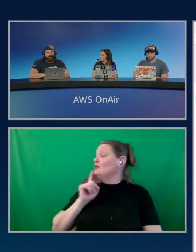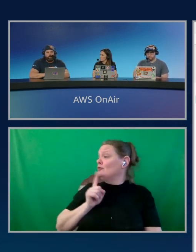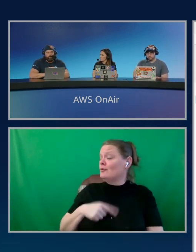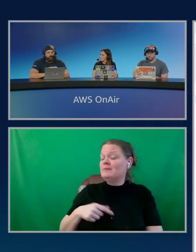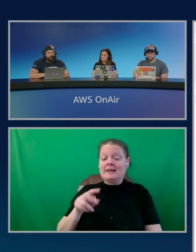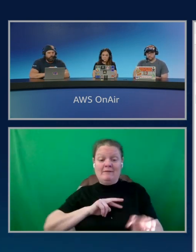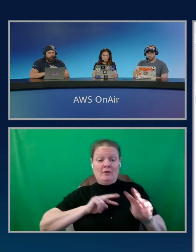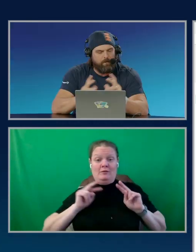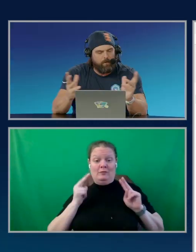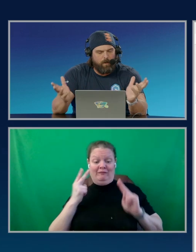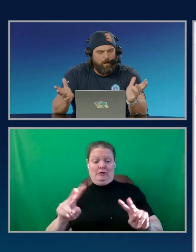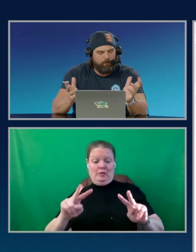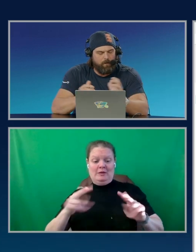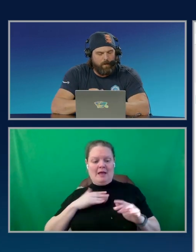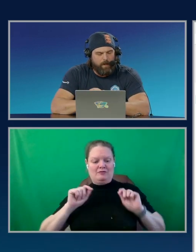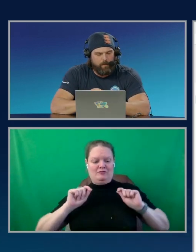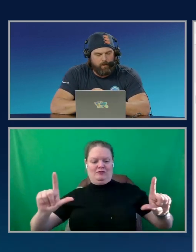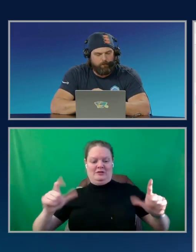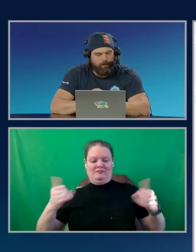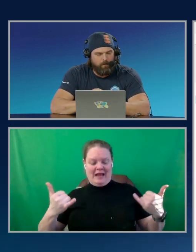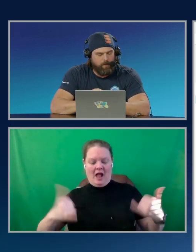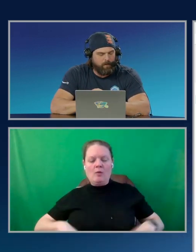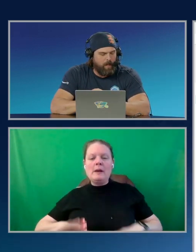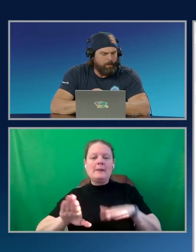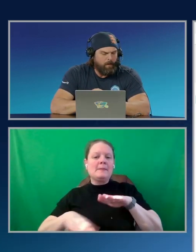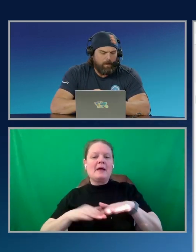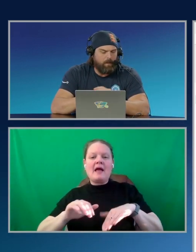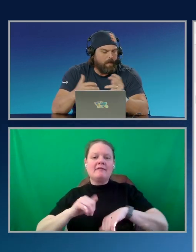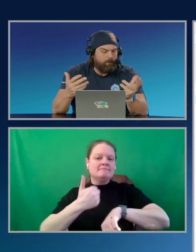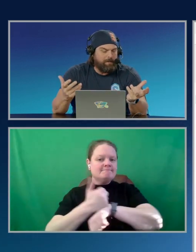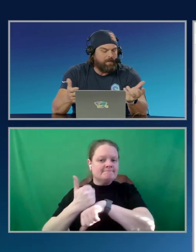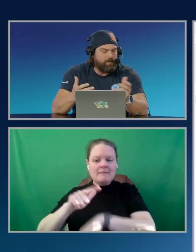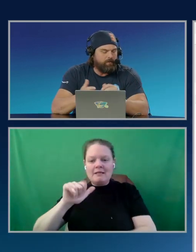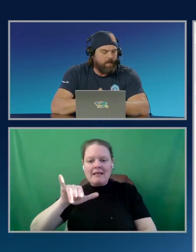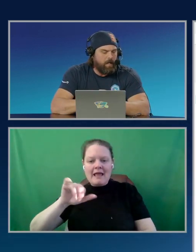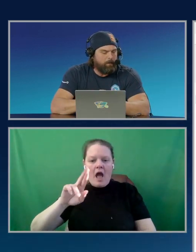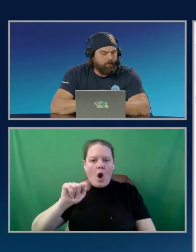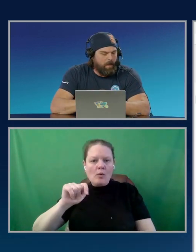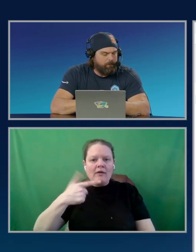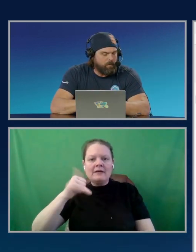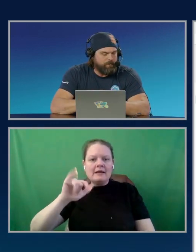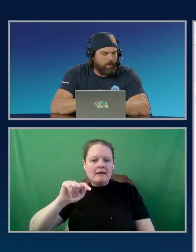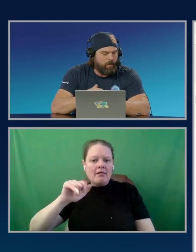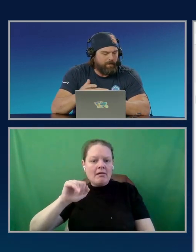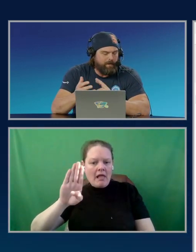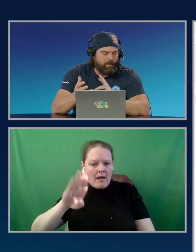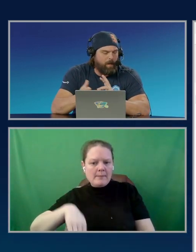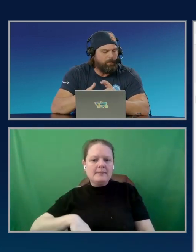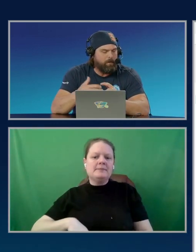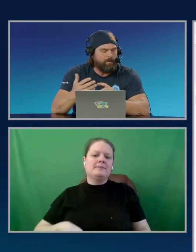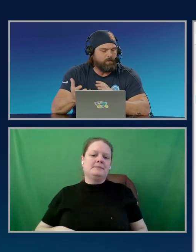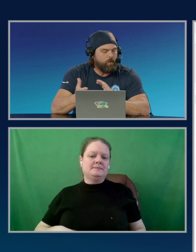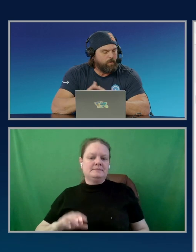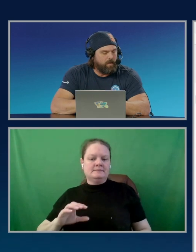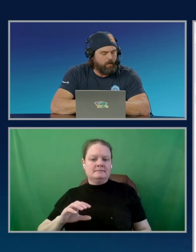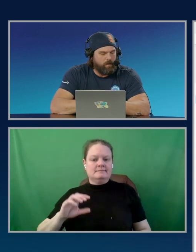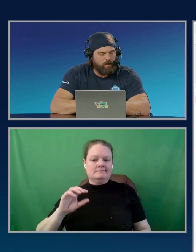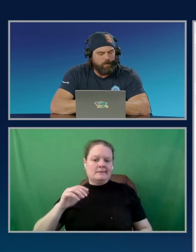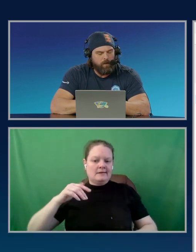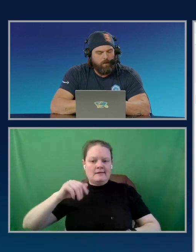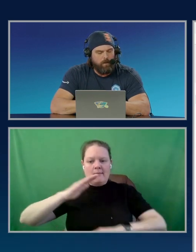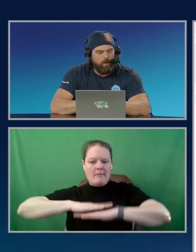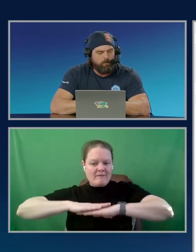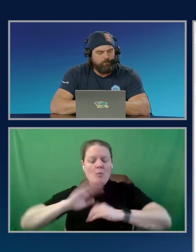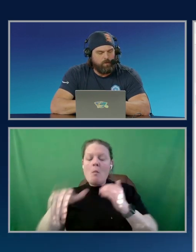right now, we basically have the layout of GitLab. GitLab is a DevSecOps platform, so all the capabilities and tools that you